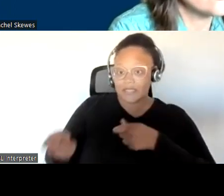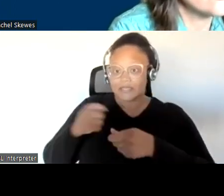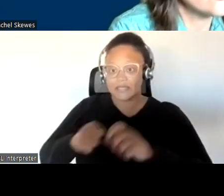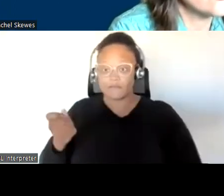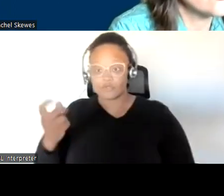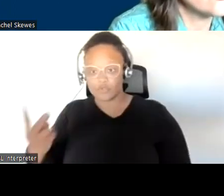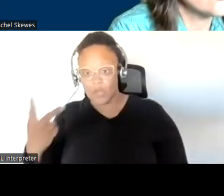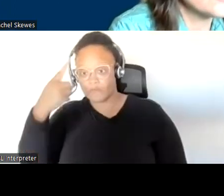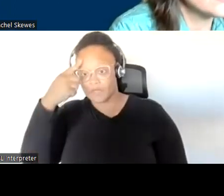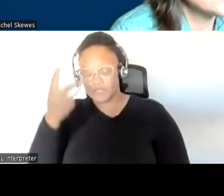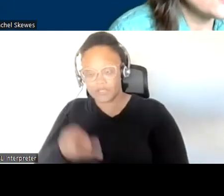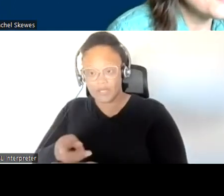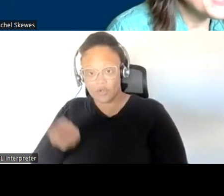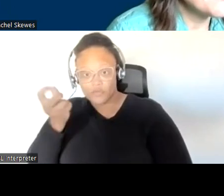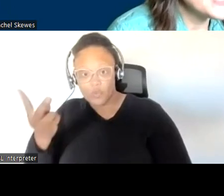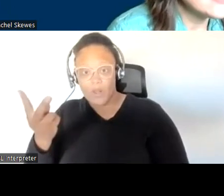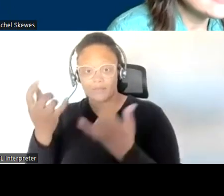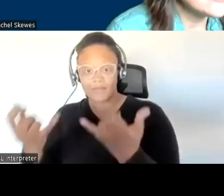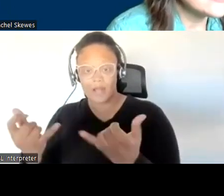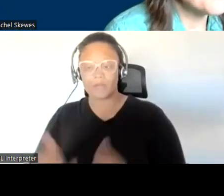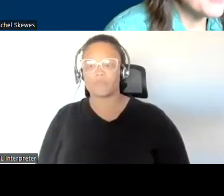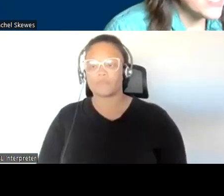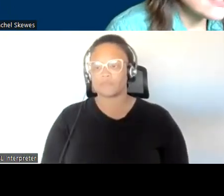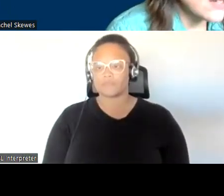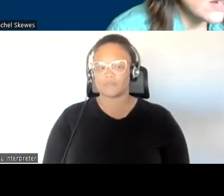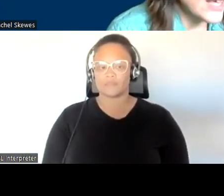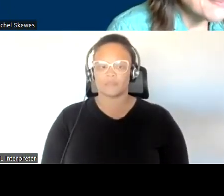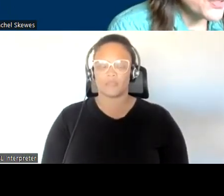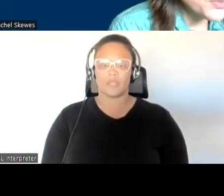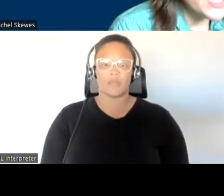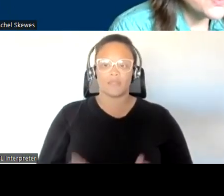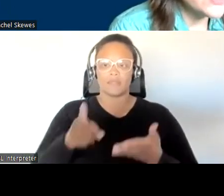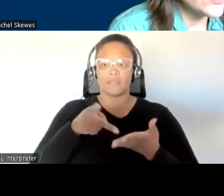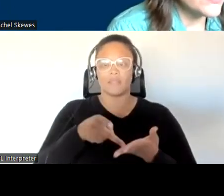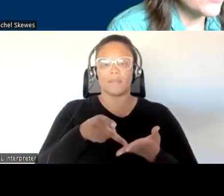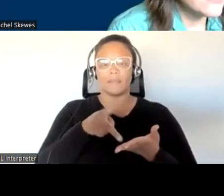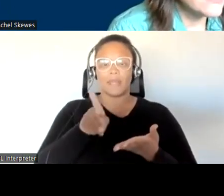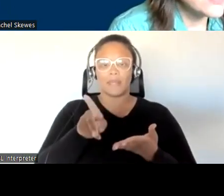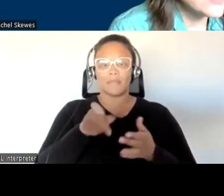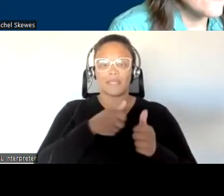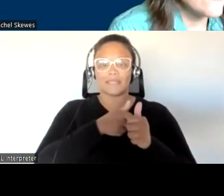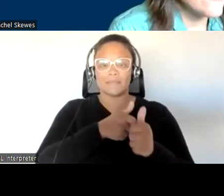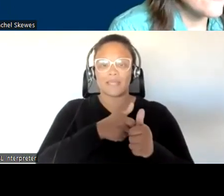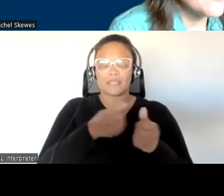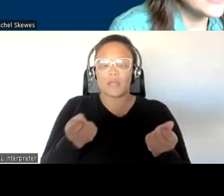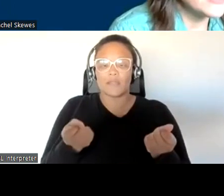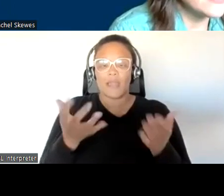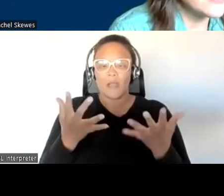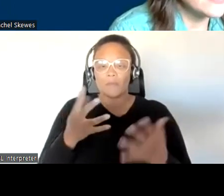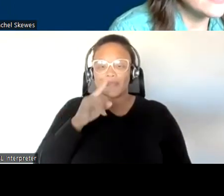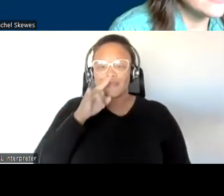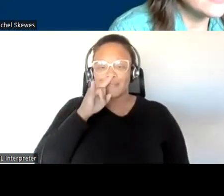now. So the payment is based on April 2022 enrollment. So however